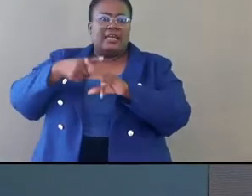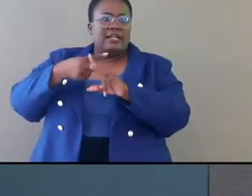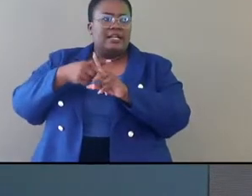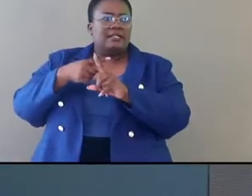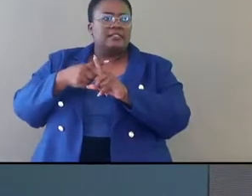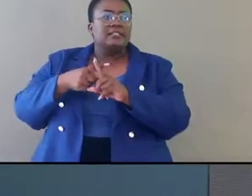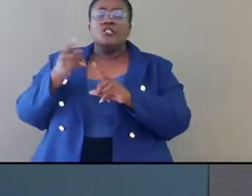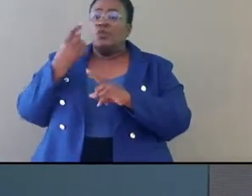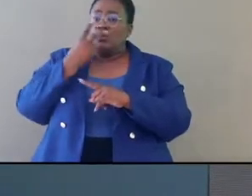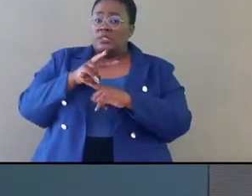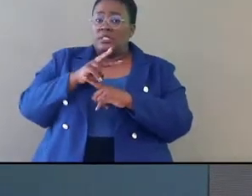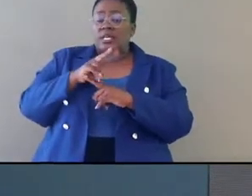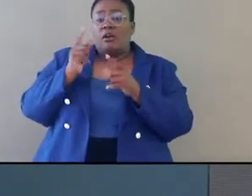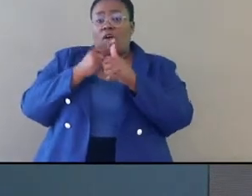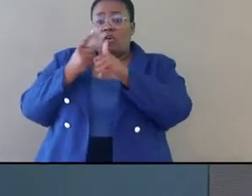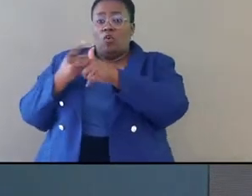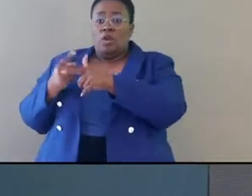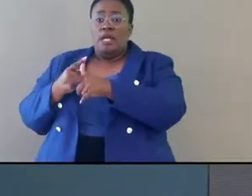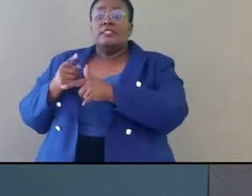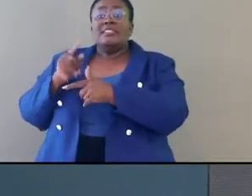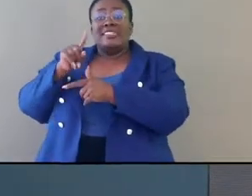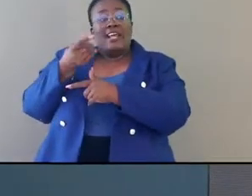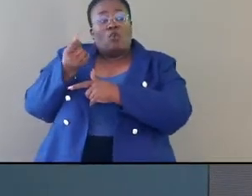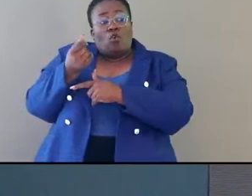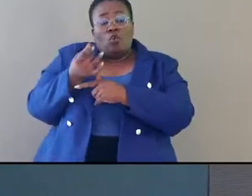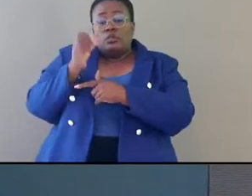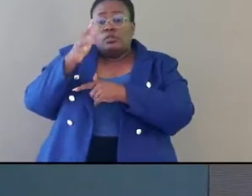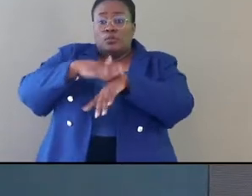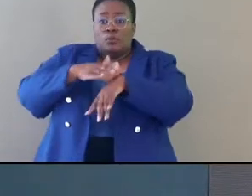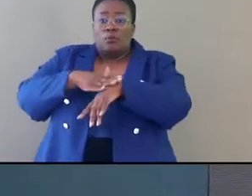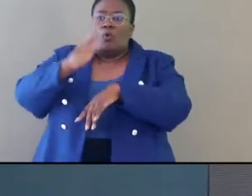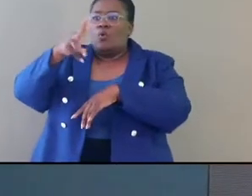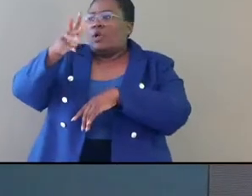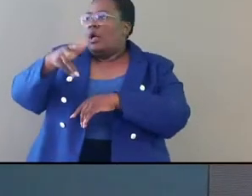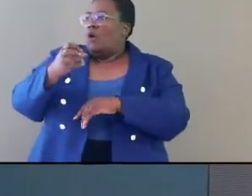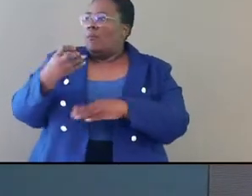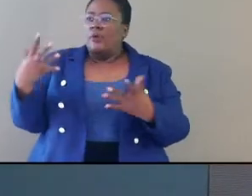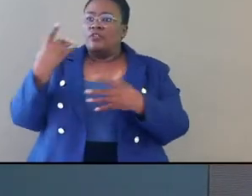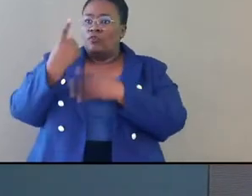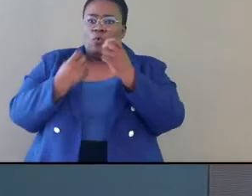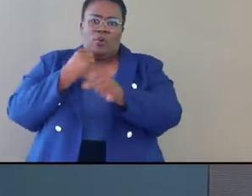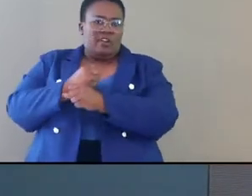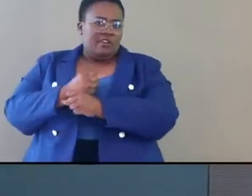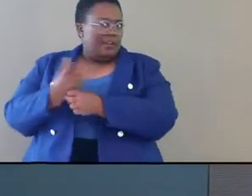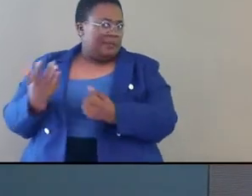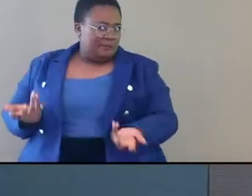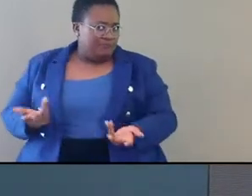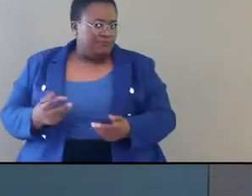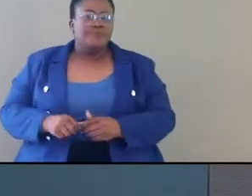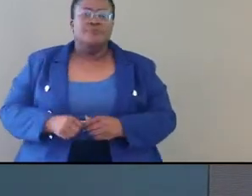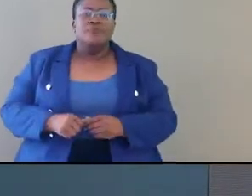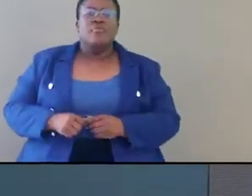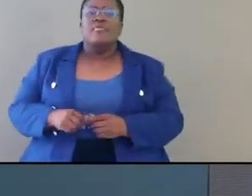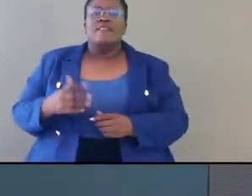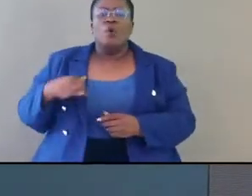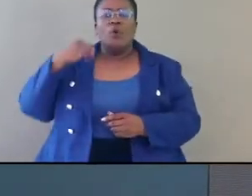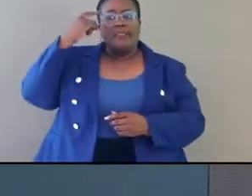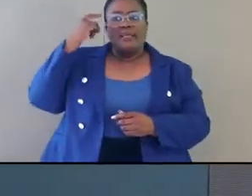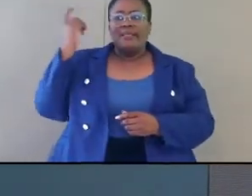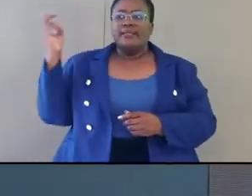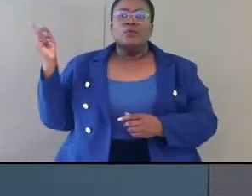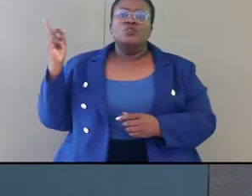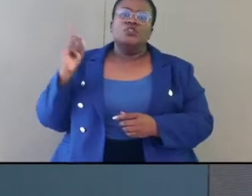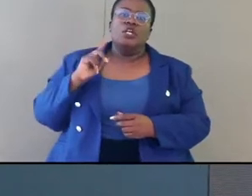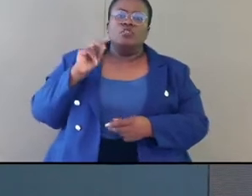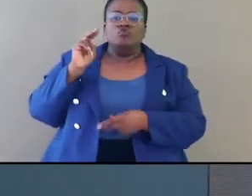calculate what the long term costs of that 50 billion pounds for the one year means so we mustn't think of this as just